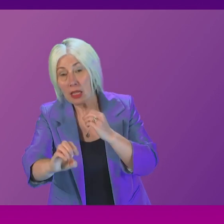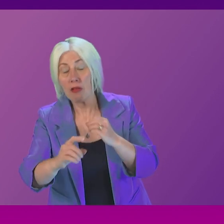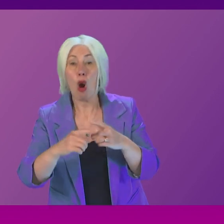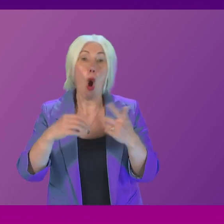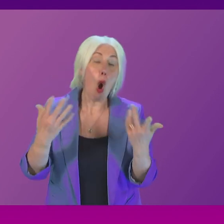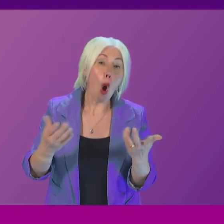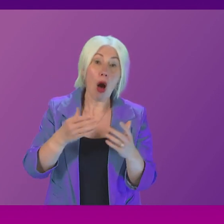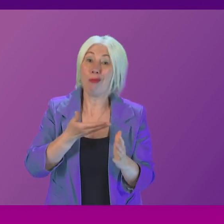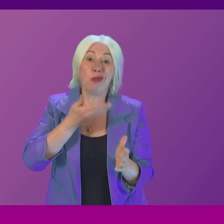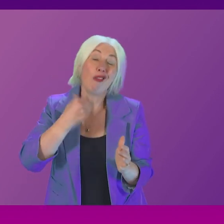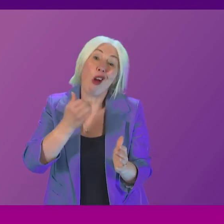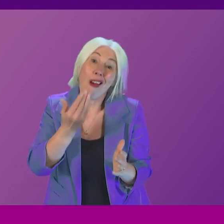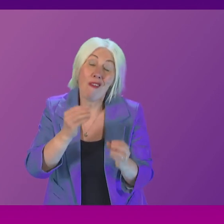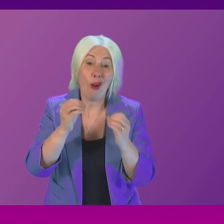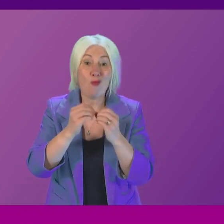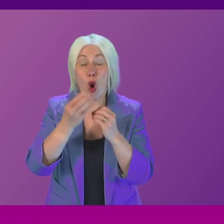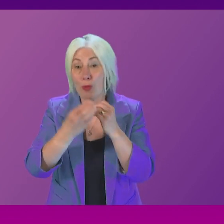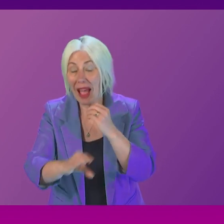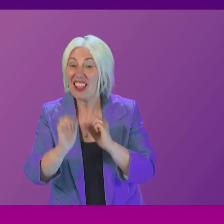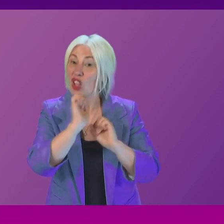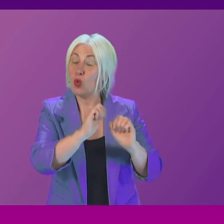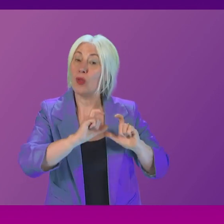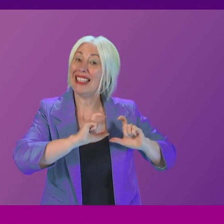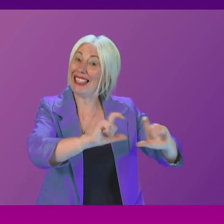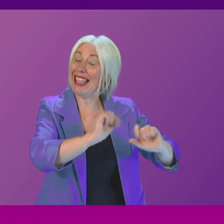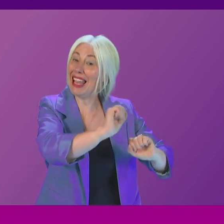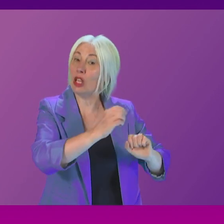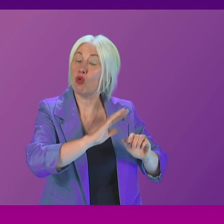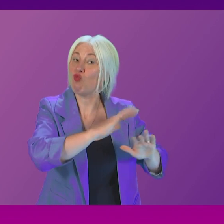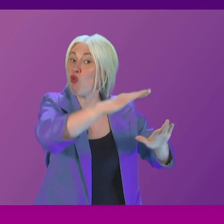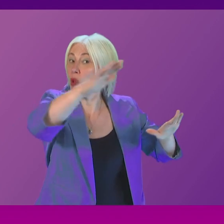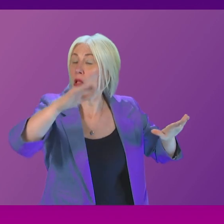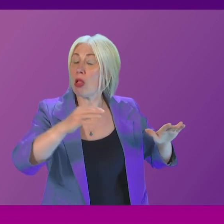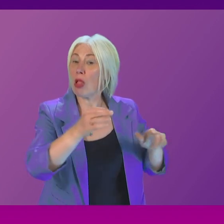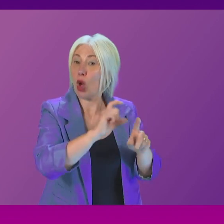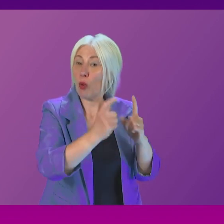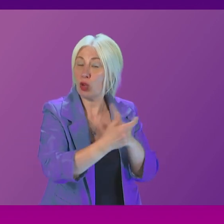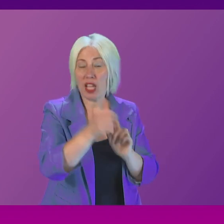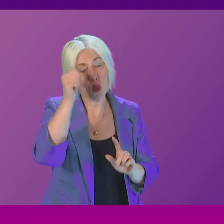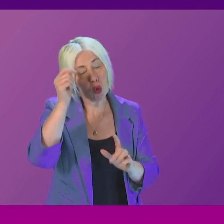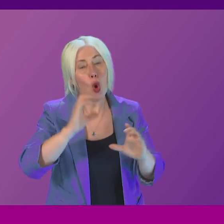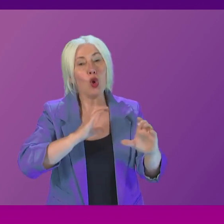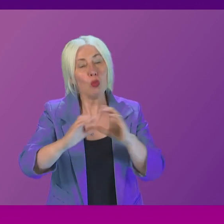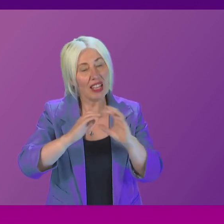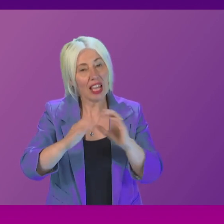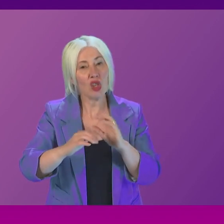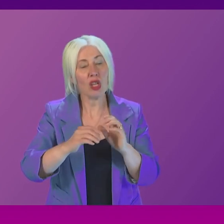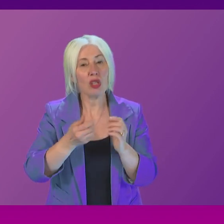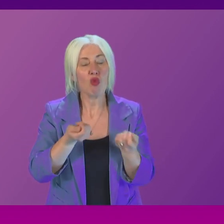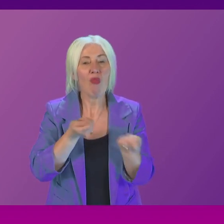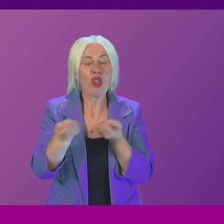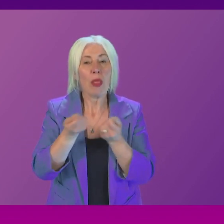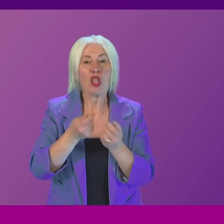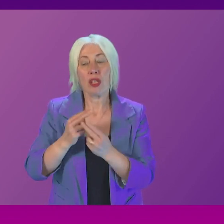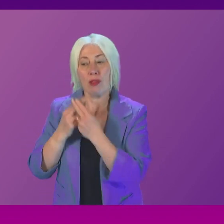more importantly, the lack of broadband has on the sustainability of rural communities. Now, we know that communication regulations are reserved,